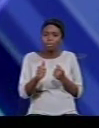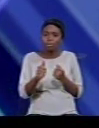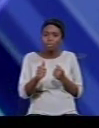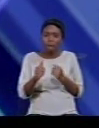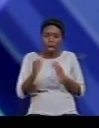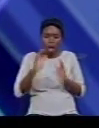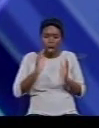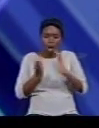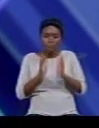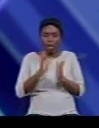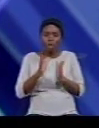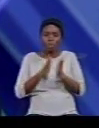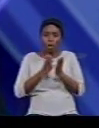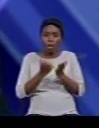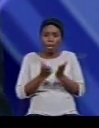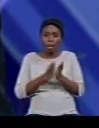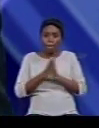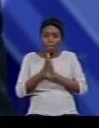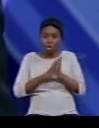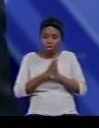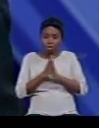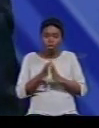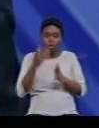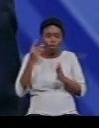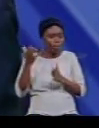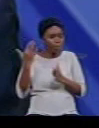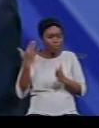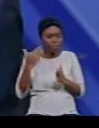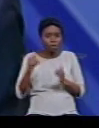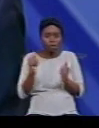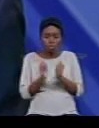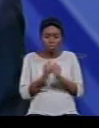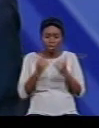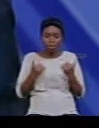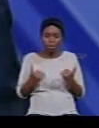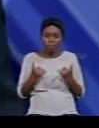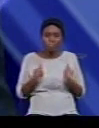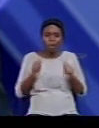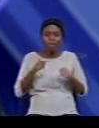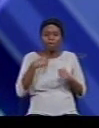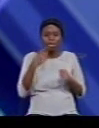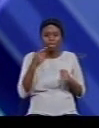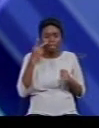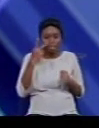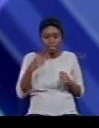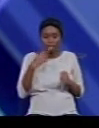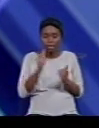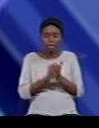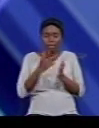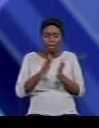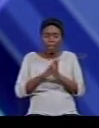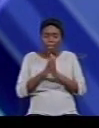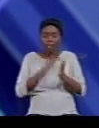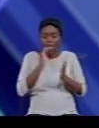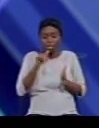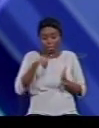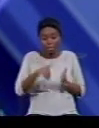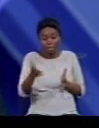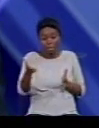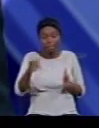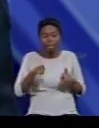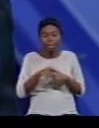Compare your passion of earlier time to your present state now. Can you say the passion is still there as before?